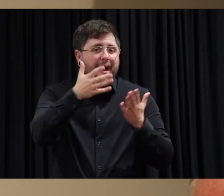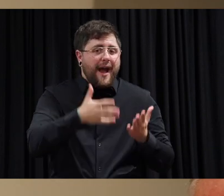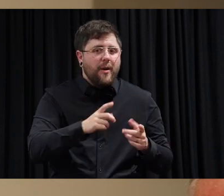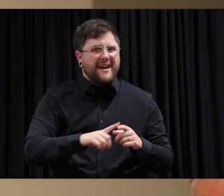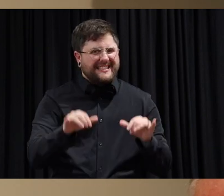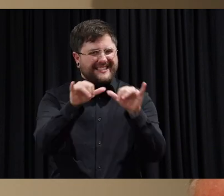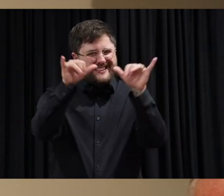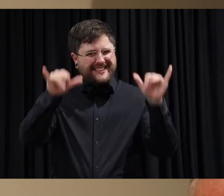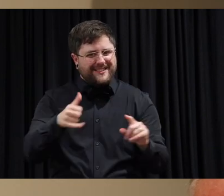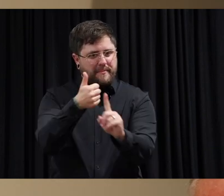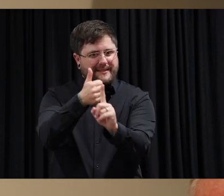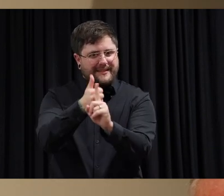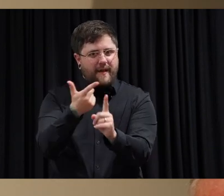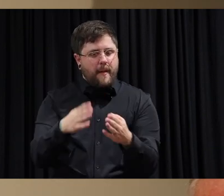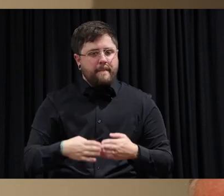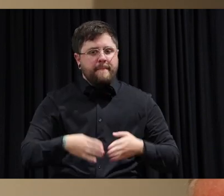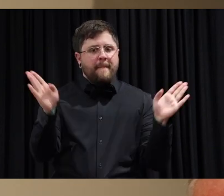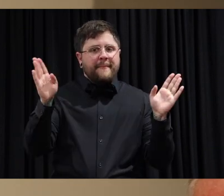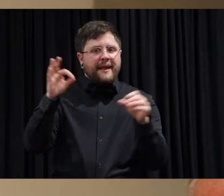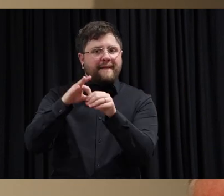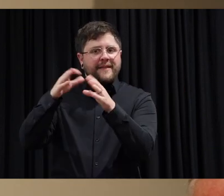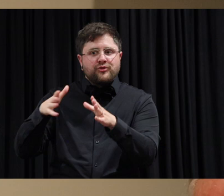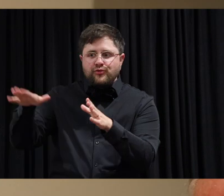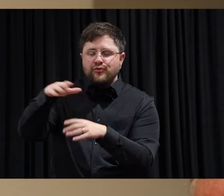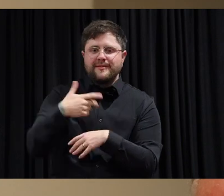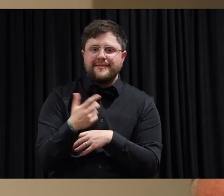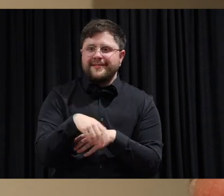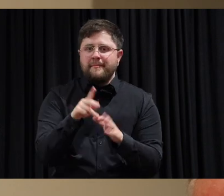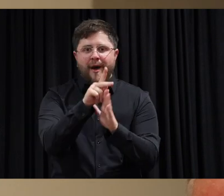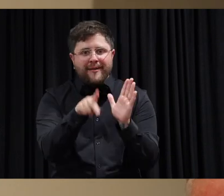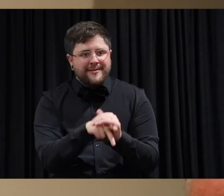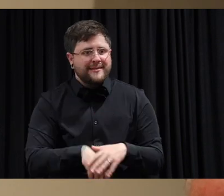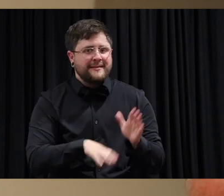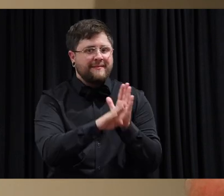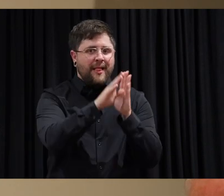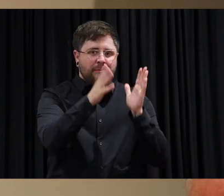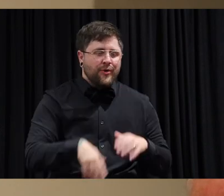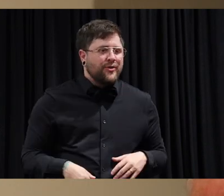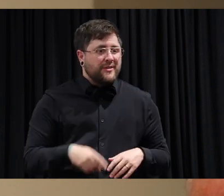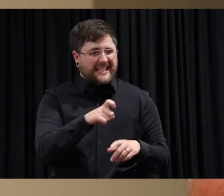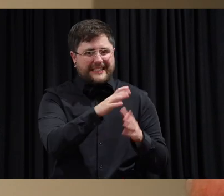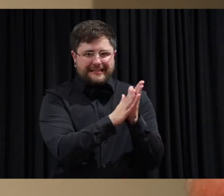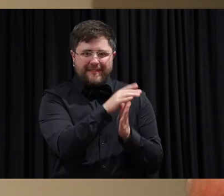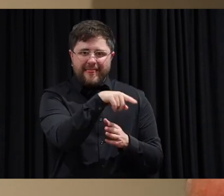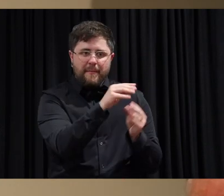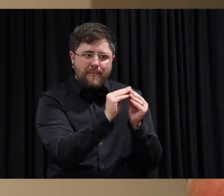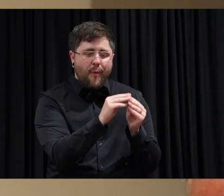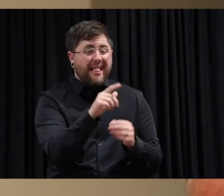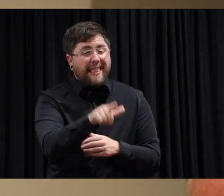it's the system. It's the public officials enacting policy. It's the developers being incentivized. It's